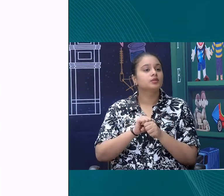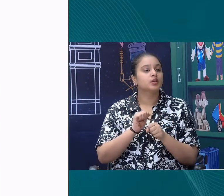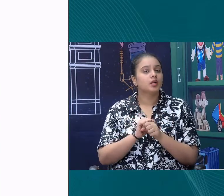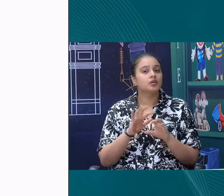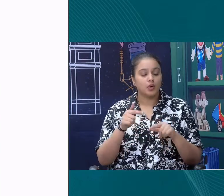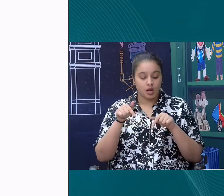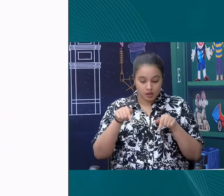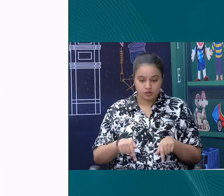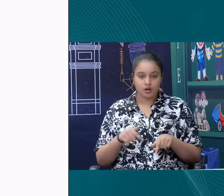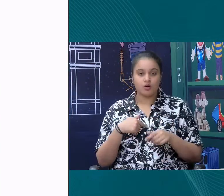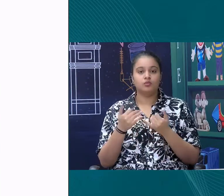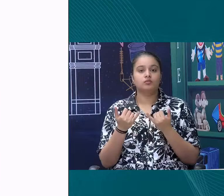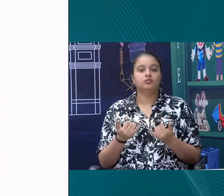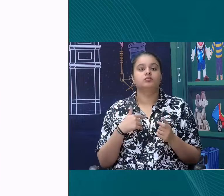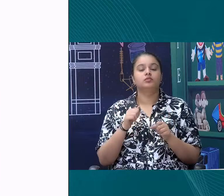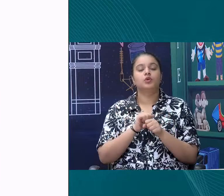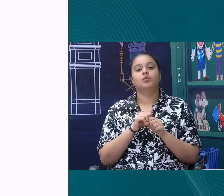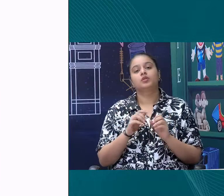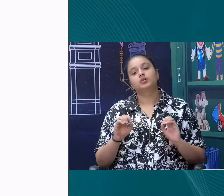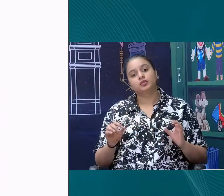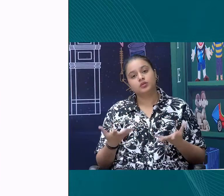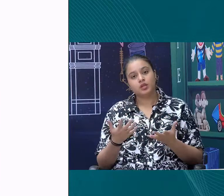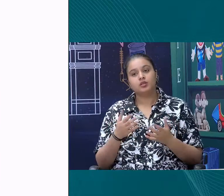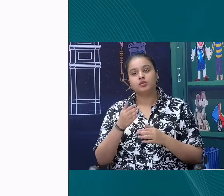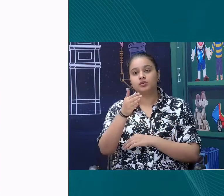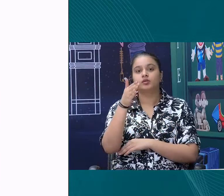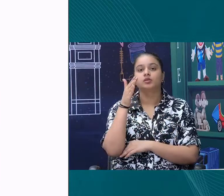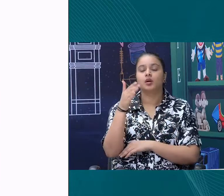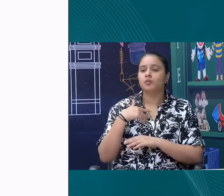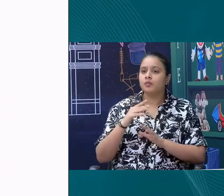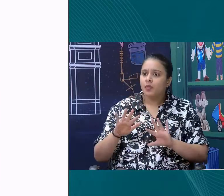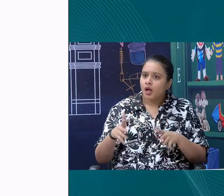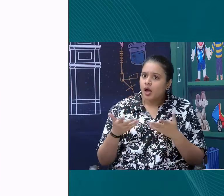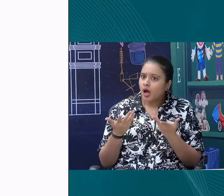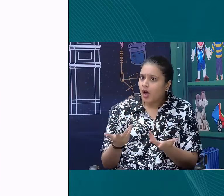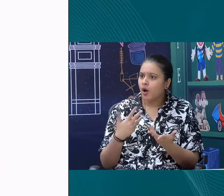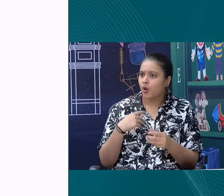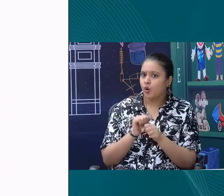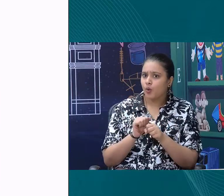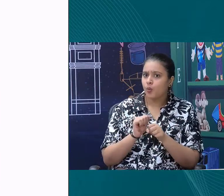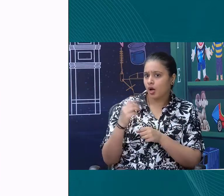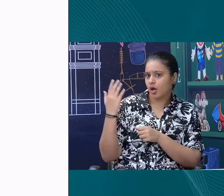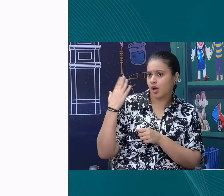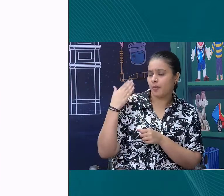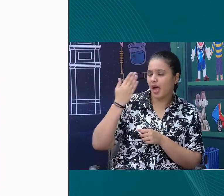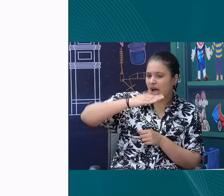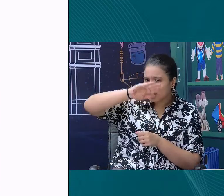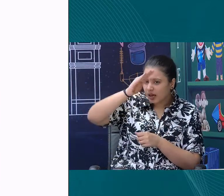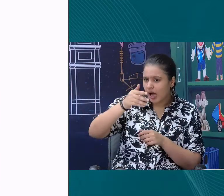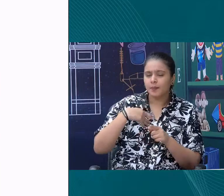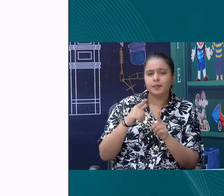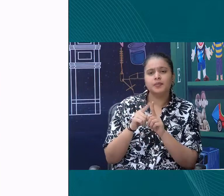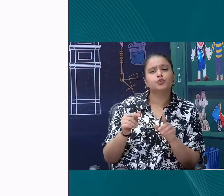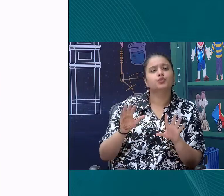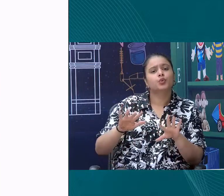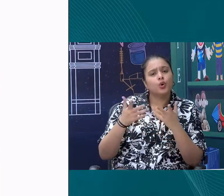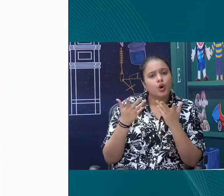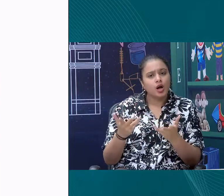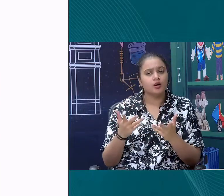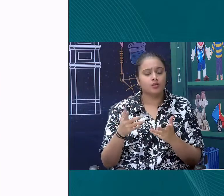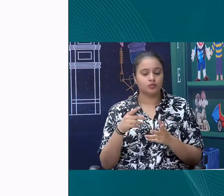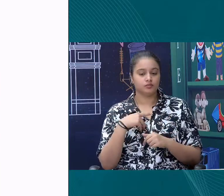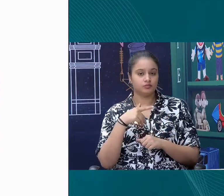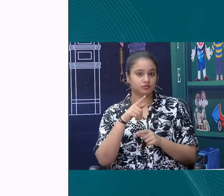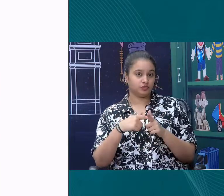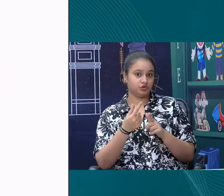going to work. How can I? Said the Camel. With this hump on my back. That has a